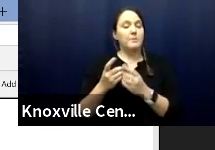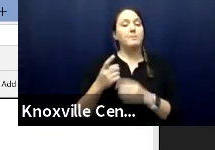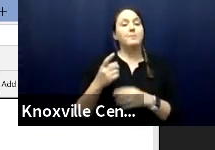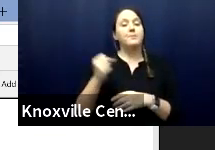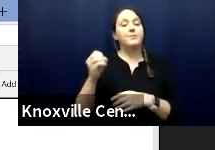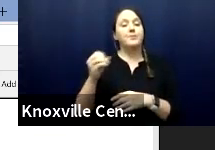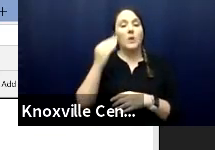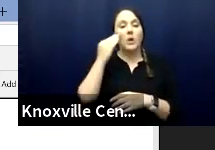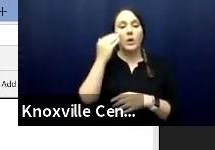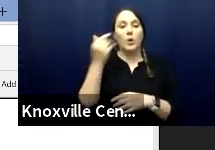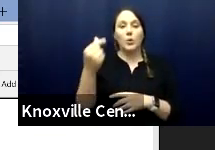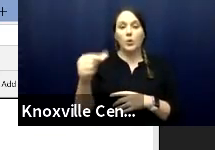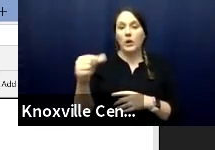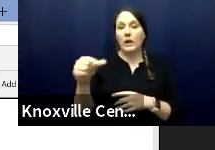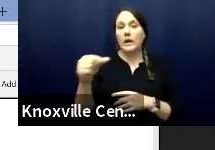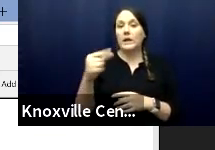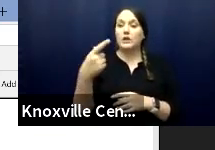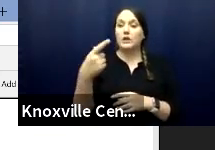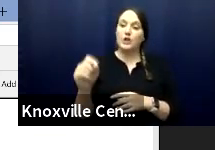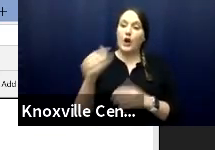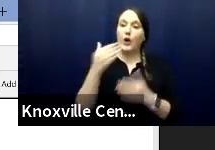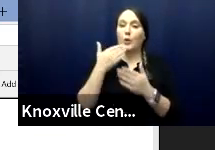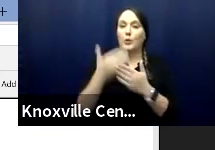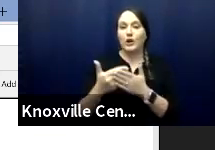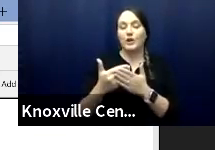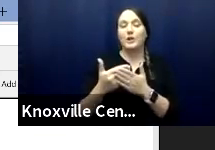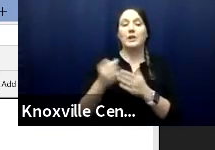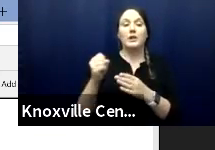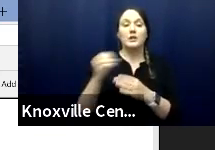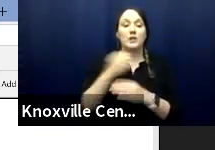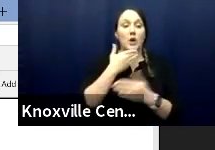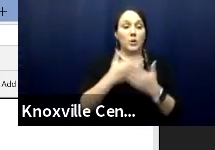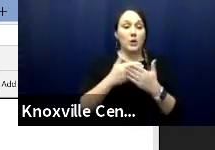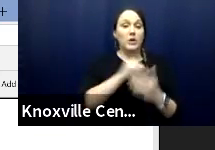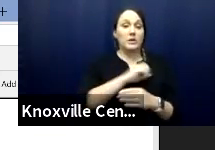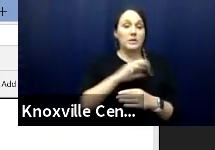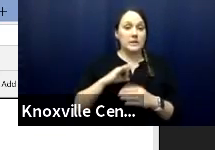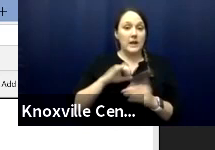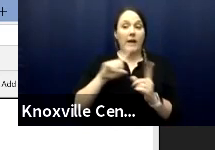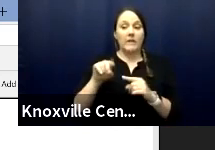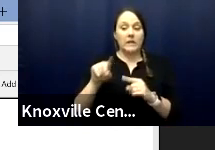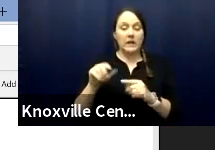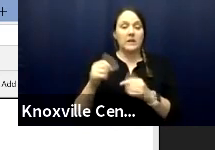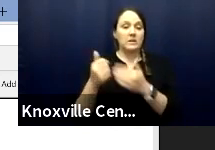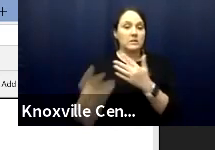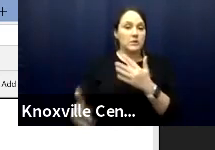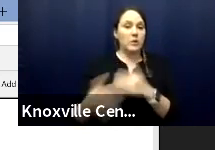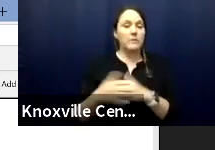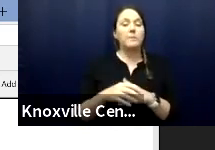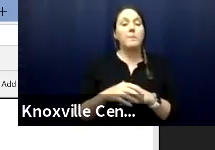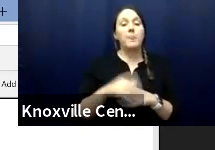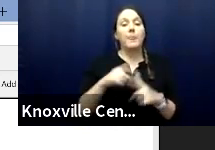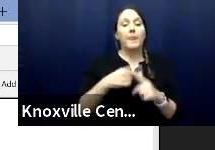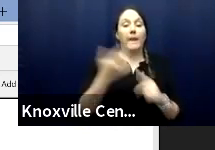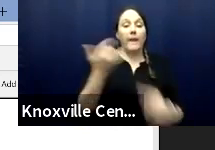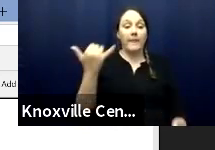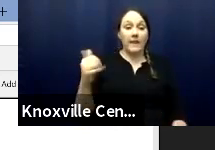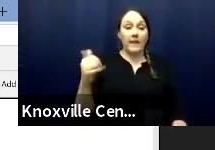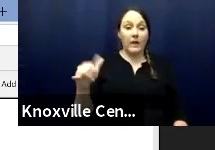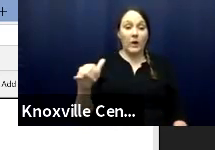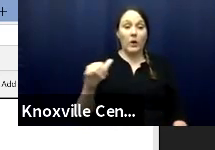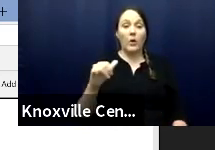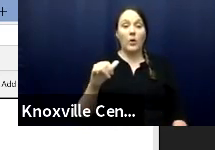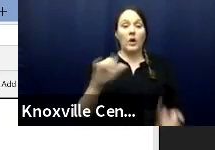know, you have the green, which is go, which is good. So we have good staff attendance and so on. And then the yellow,